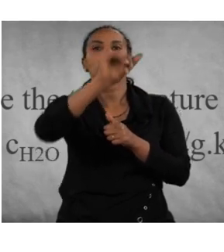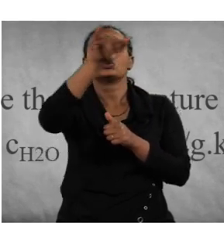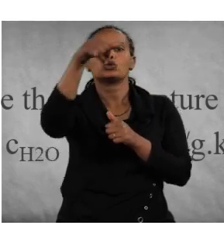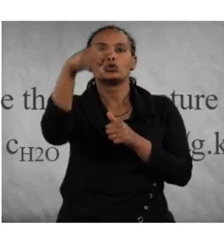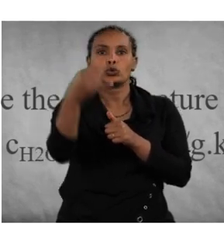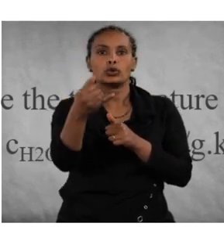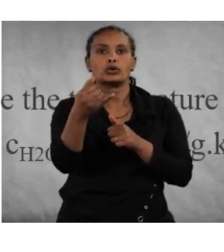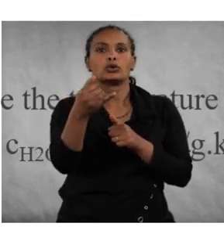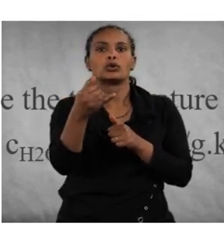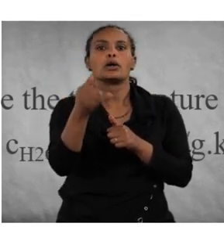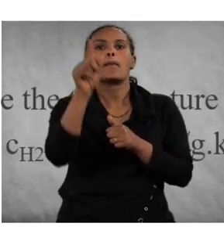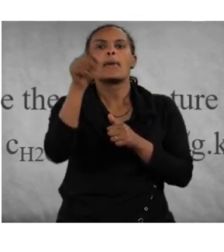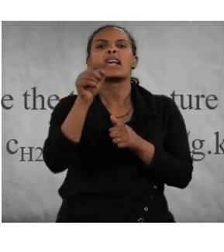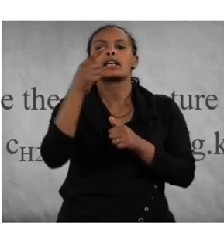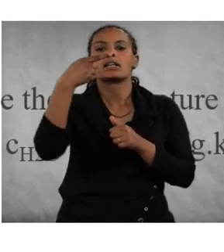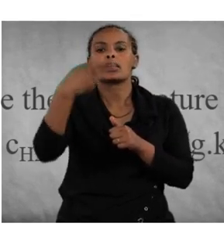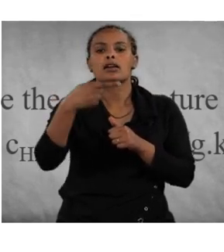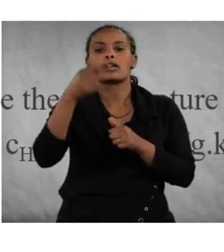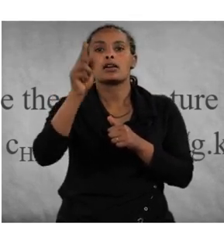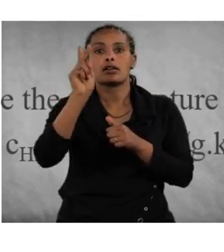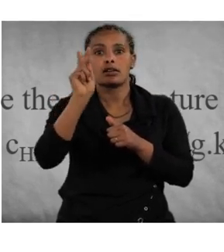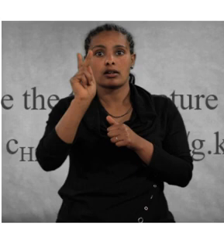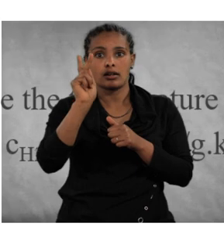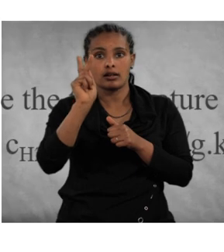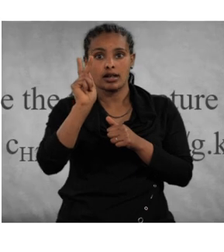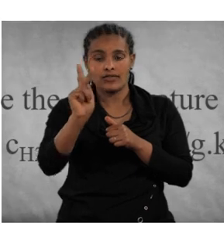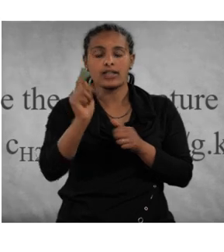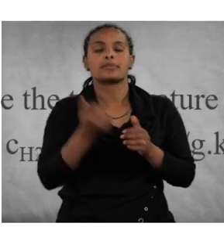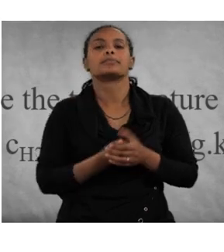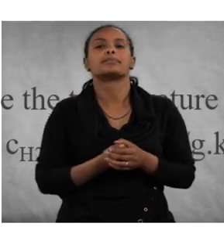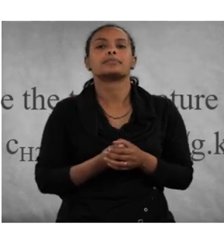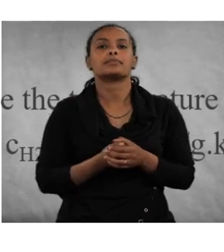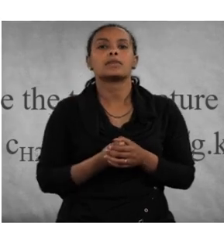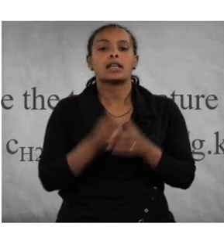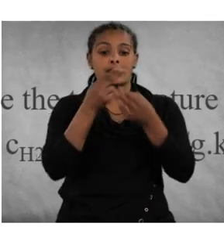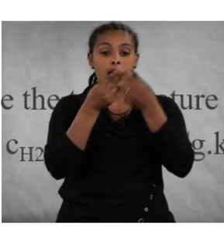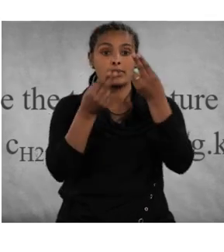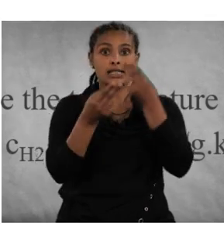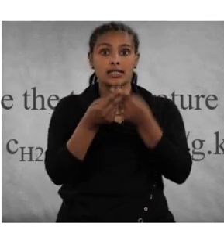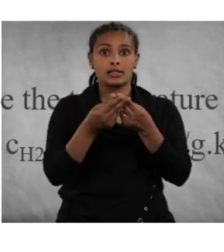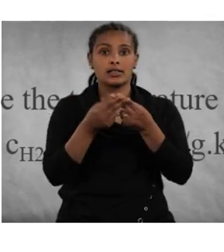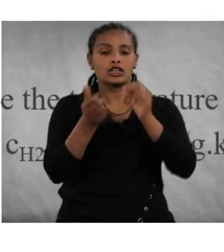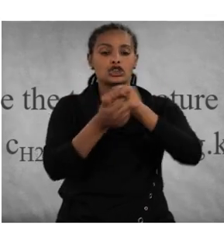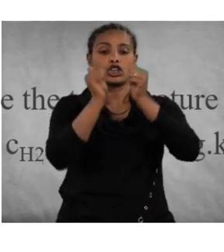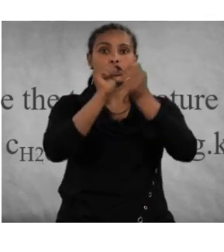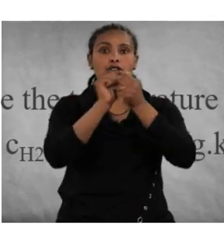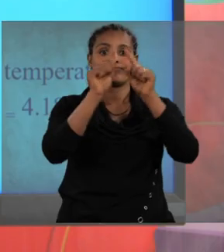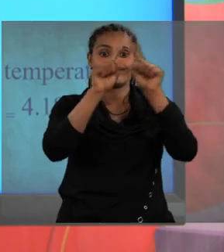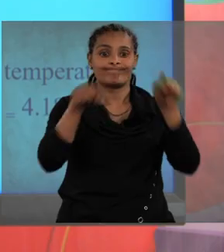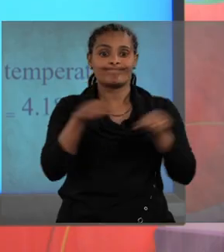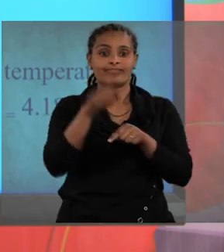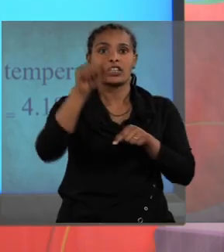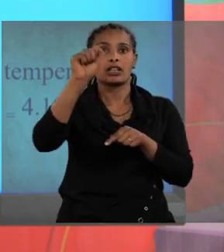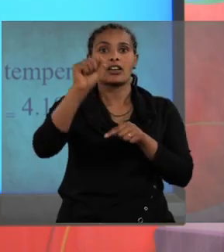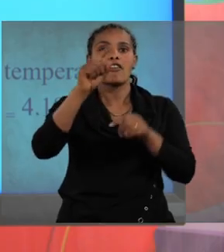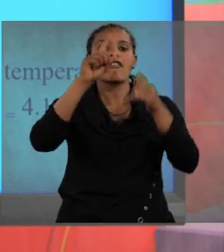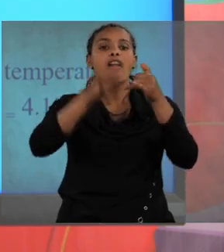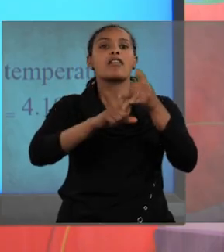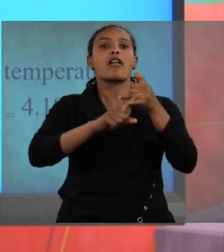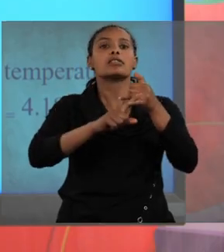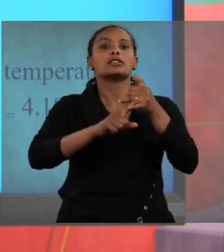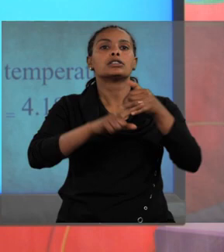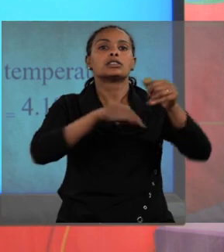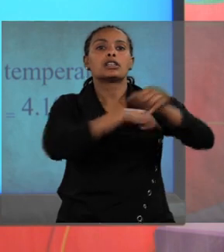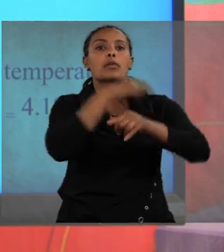4.184 joule per gram Kelvin times change in temperature is final temperature